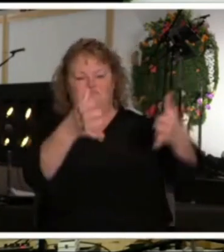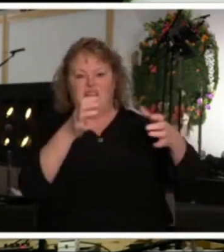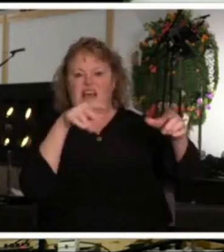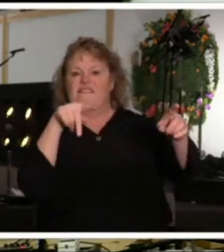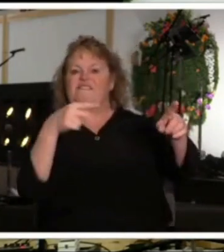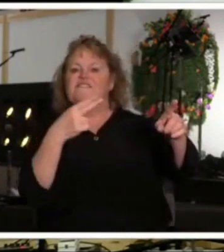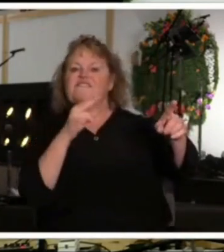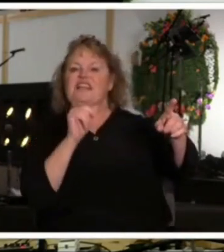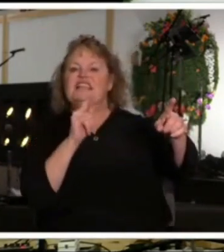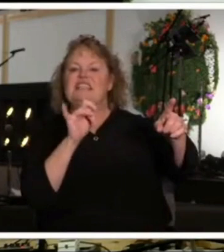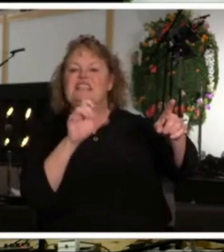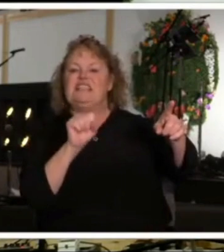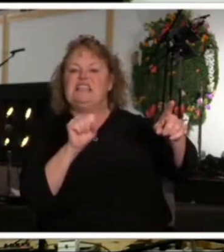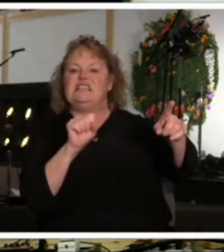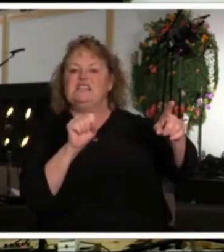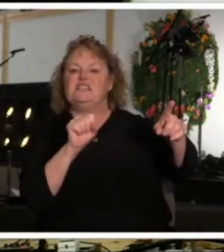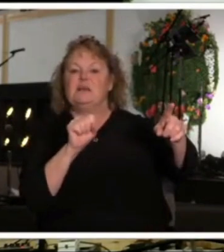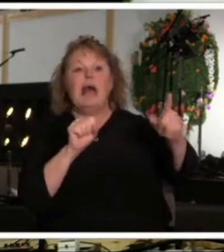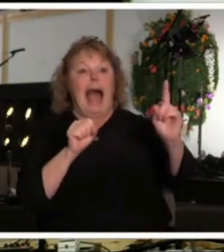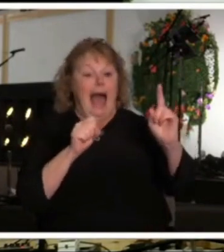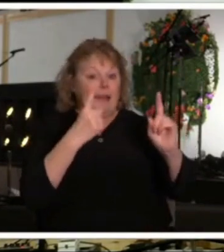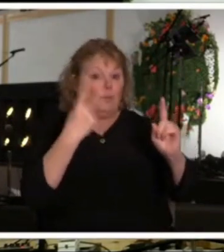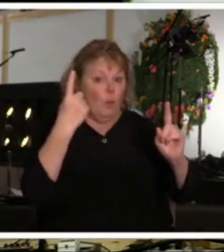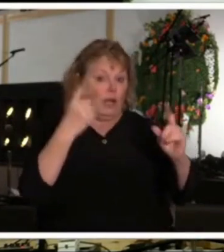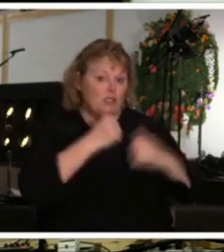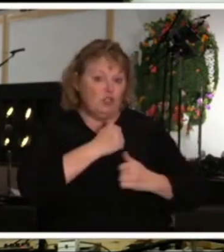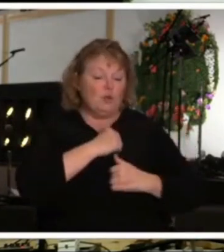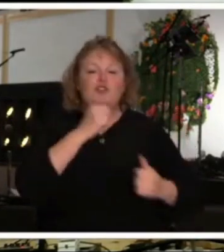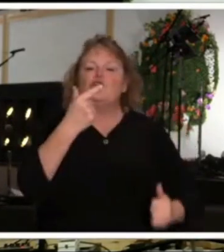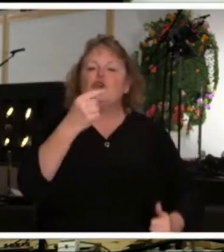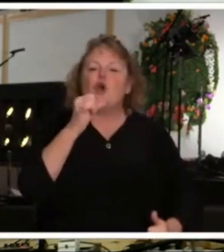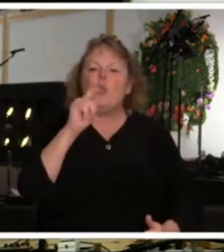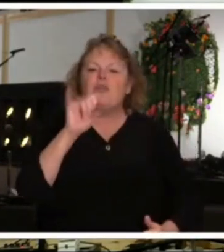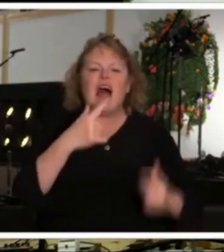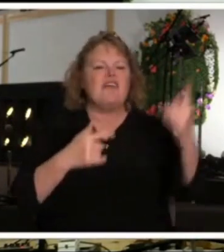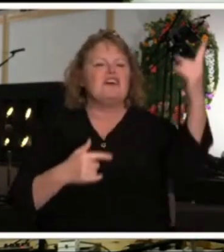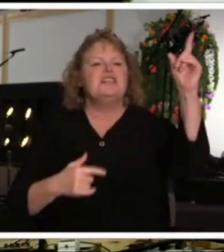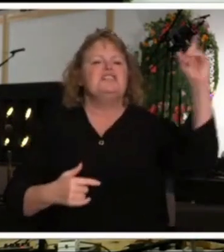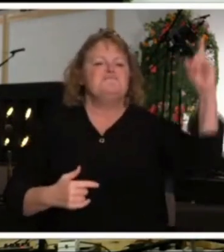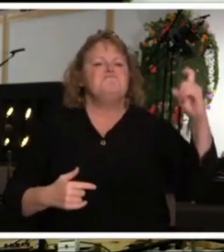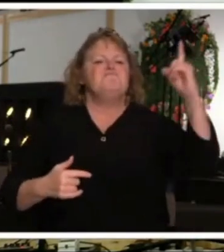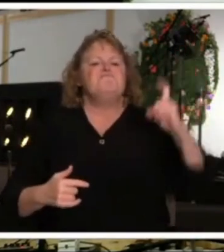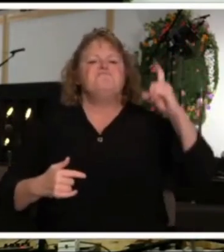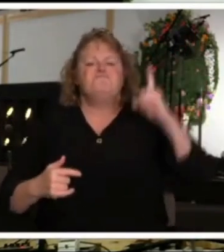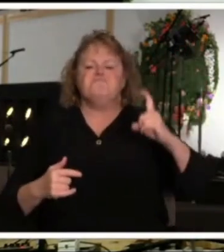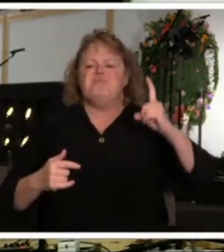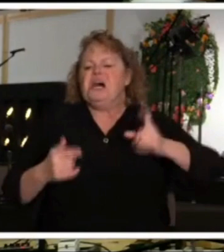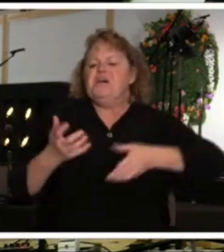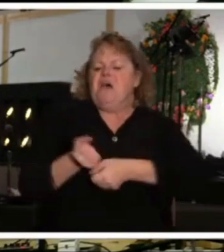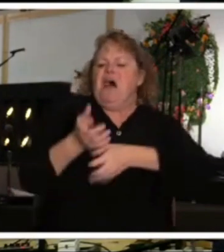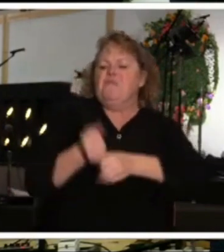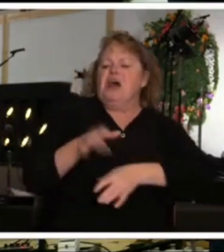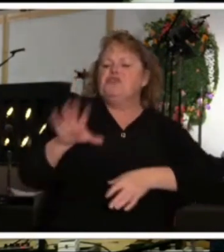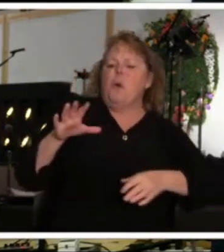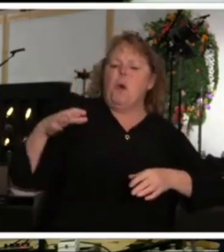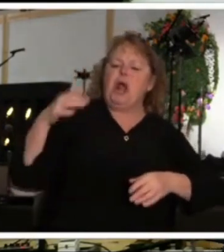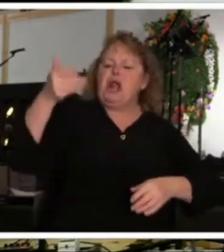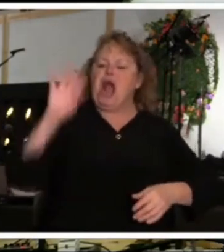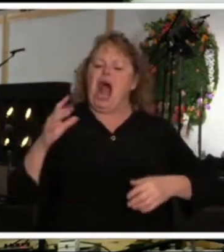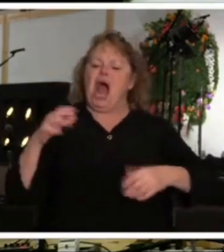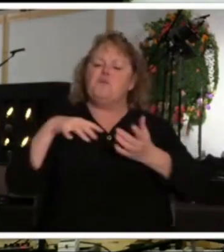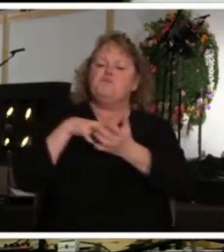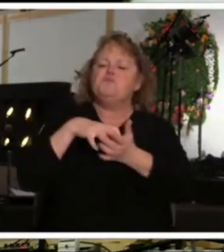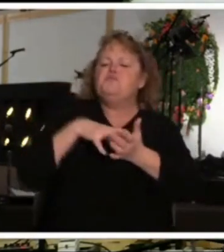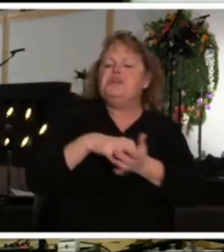Goliath came out daily to taunt the Israelites. You know, y'all can't fight. Y'all weak. Your God's not strong. You know, you little